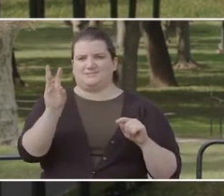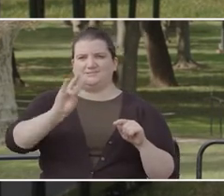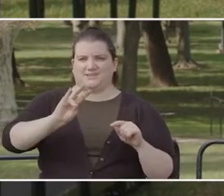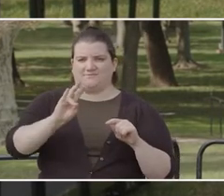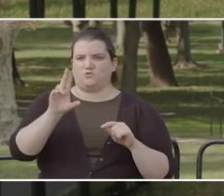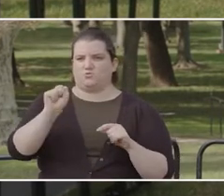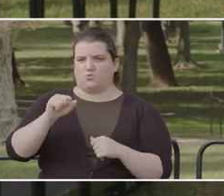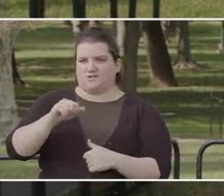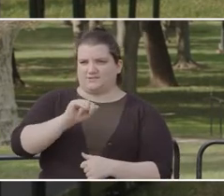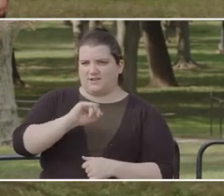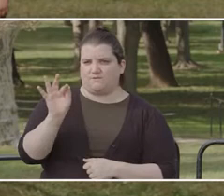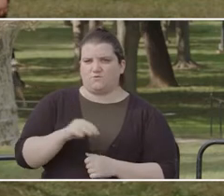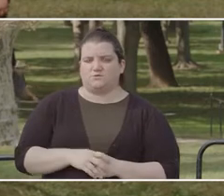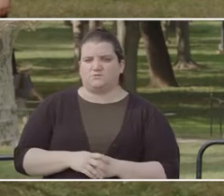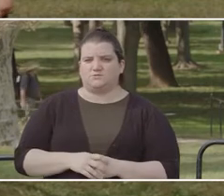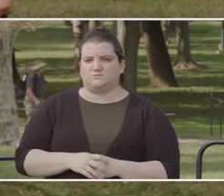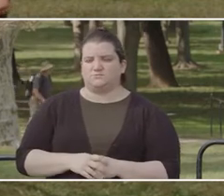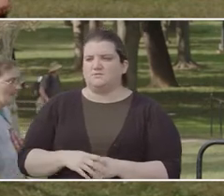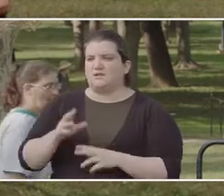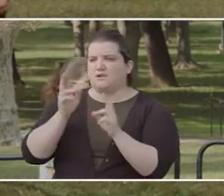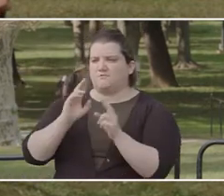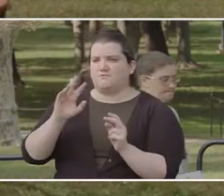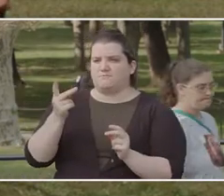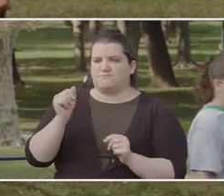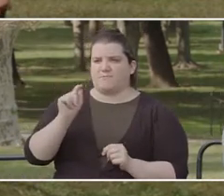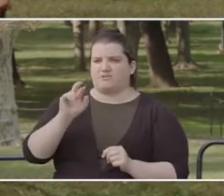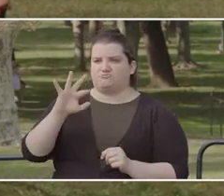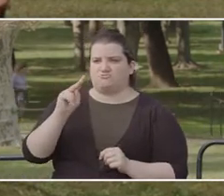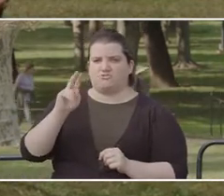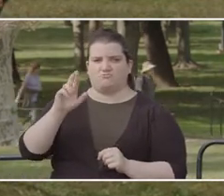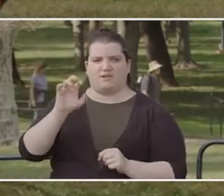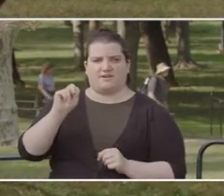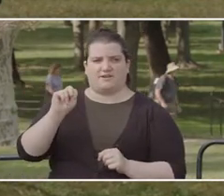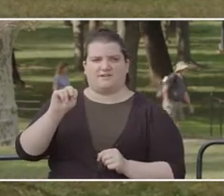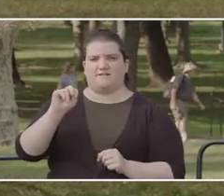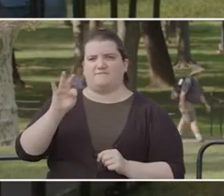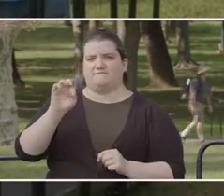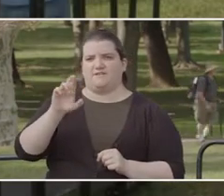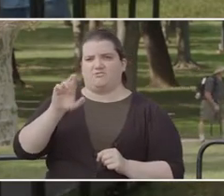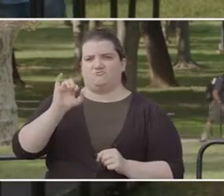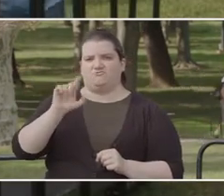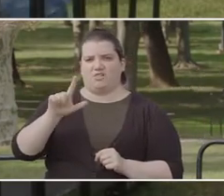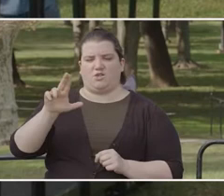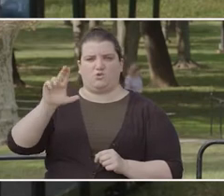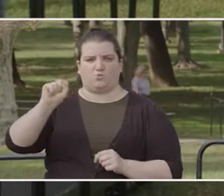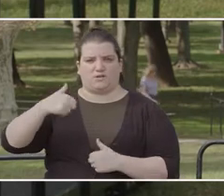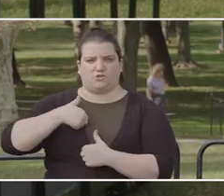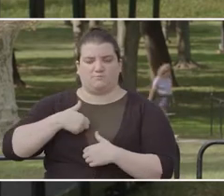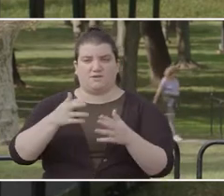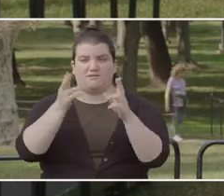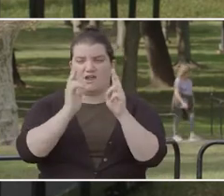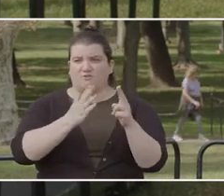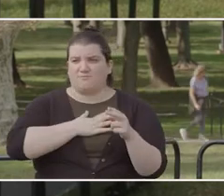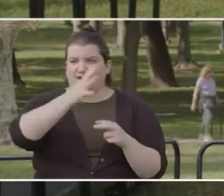missed. In honor of Patrick Ryan Farrell, U.S. Army. In honor of my